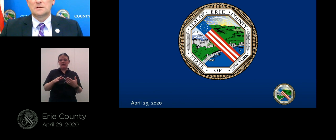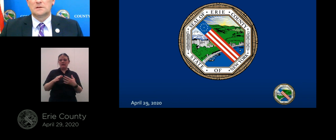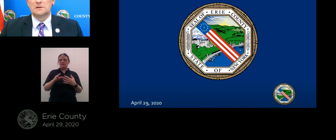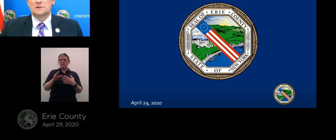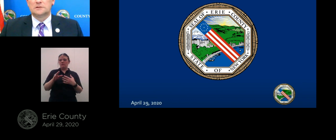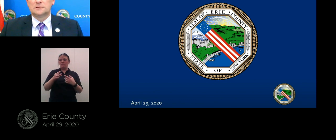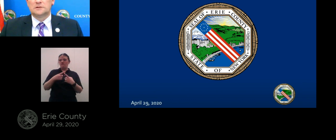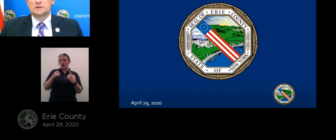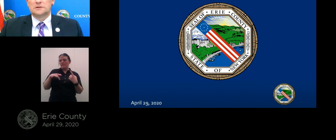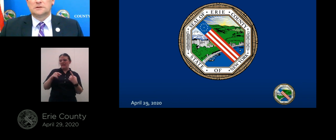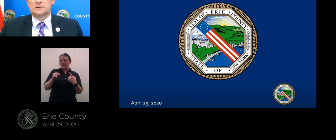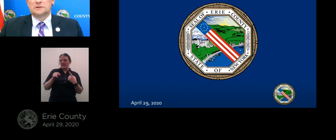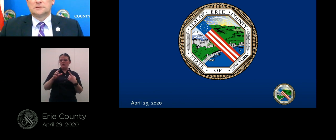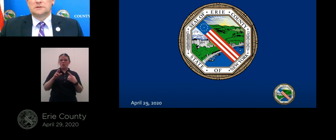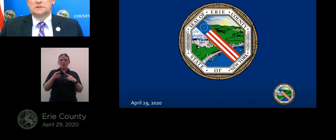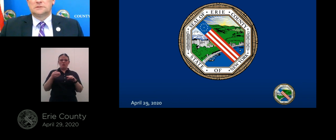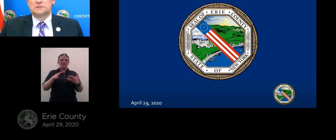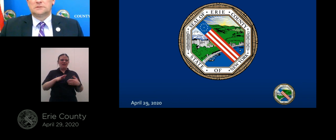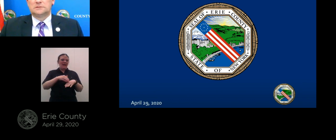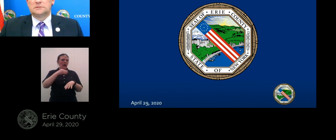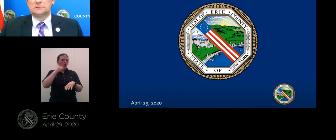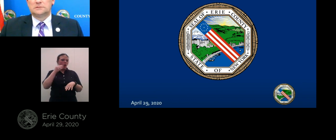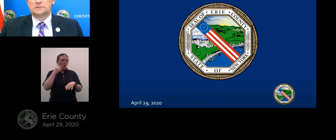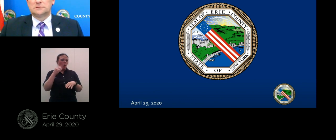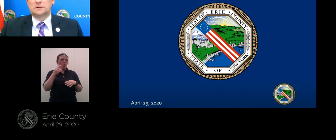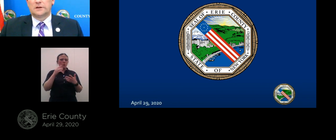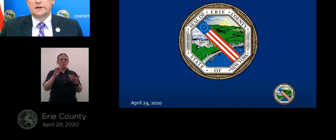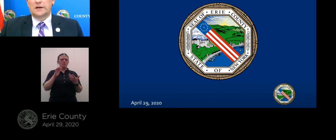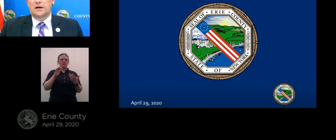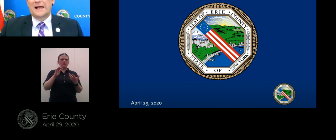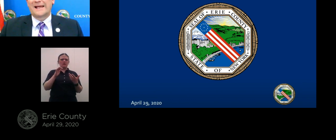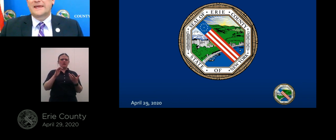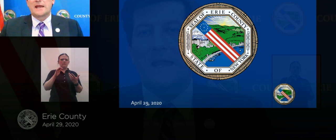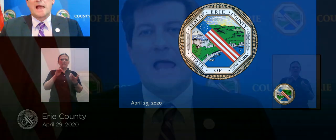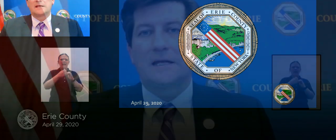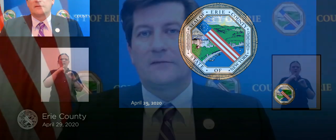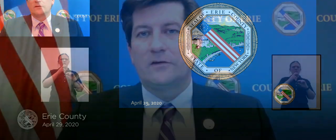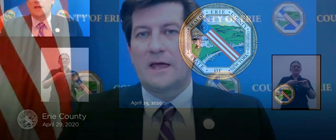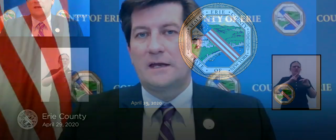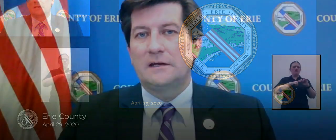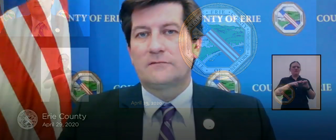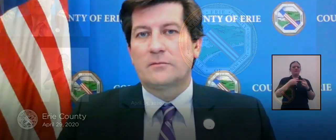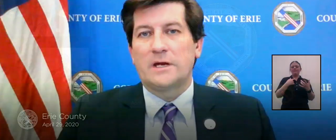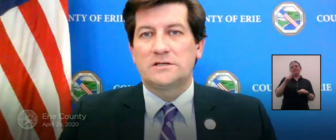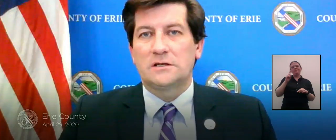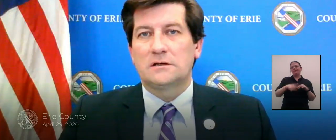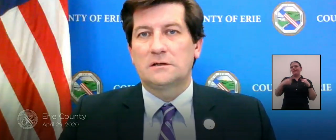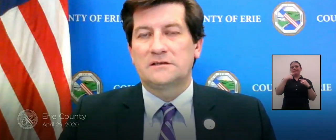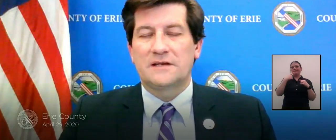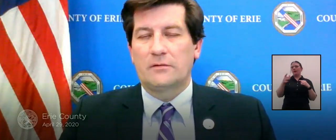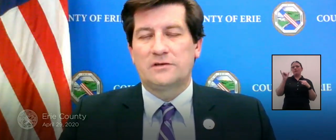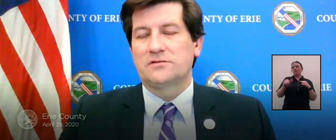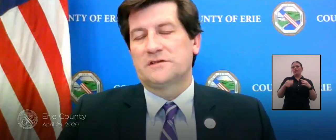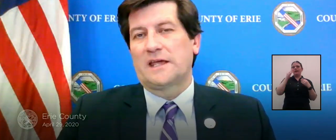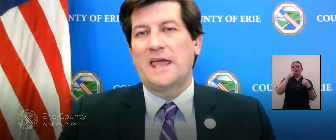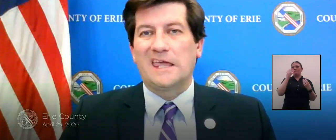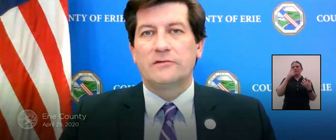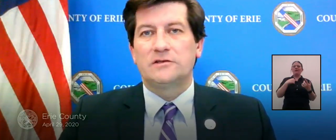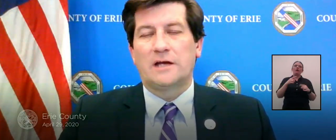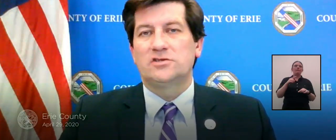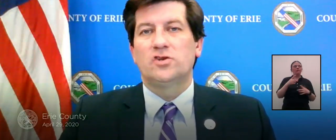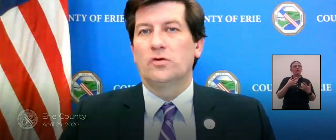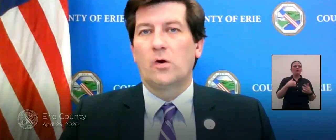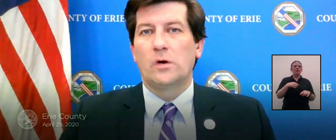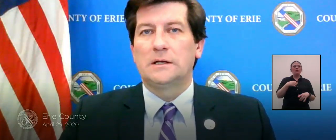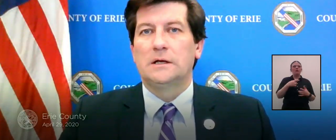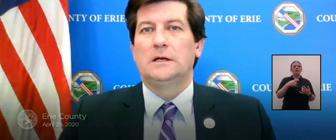else? Any idea how much it's raising the death rate? I cannot give you that information. It's not. I shouldn't say I can't give it to